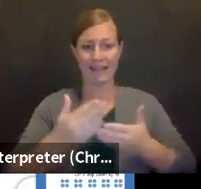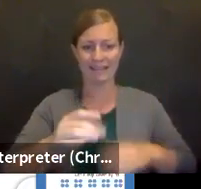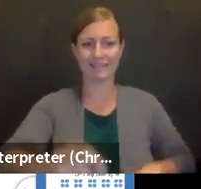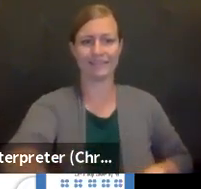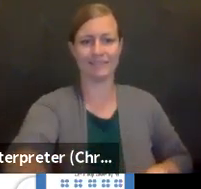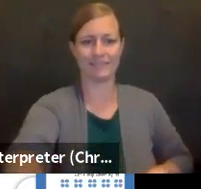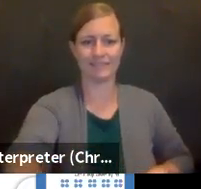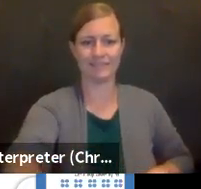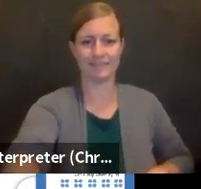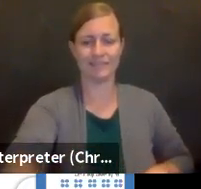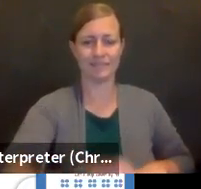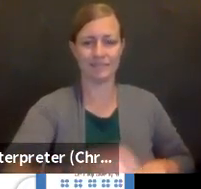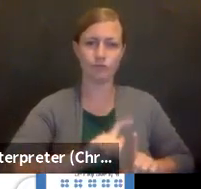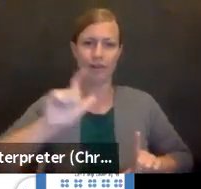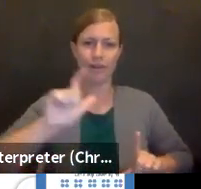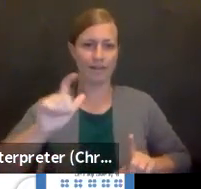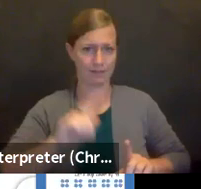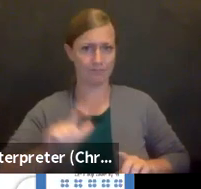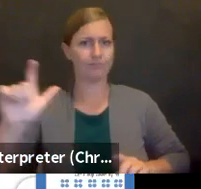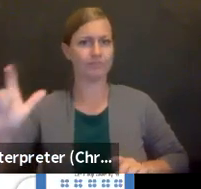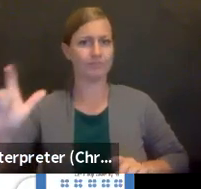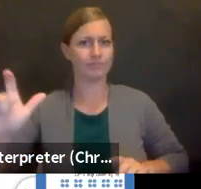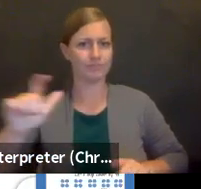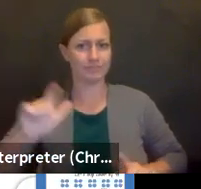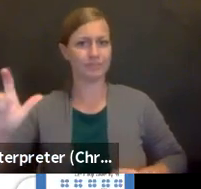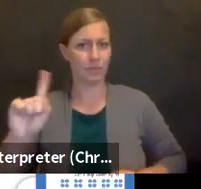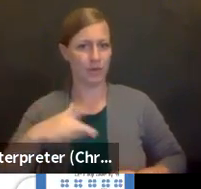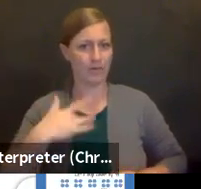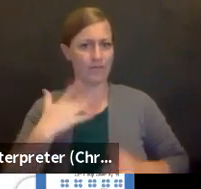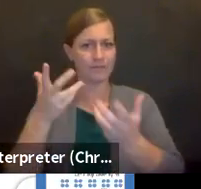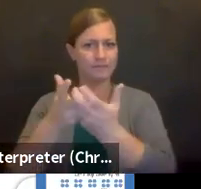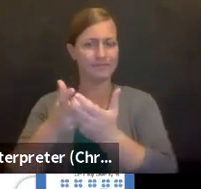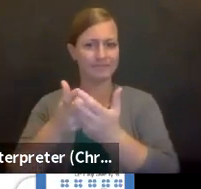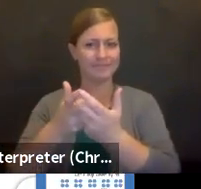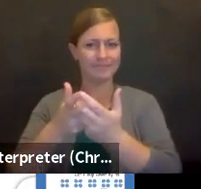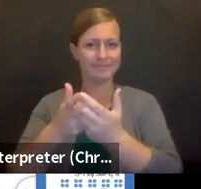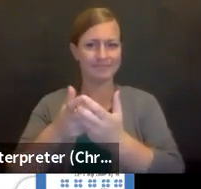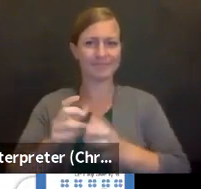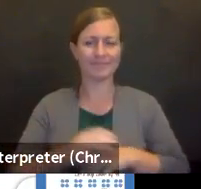and dragged them where I felt they needed to go.